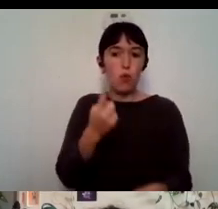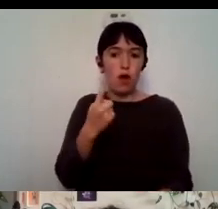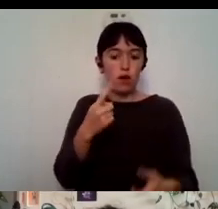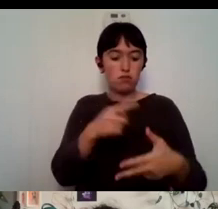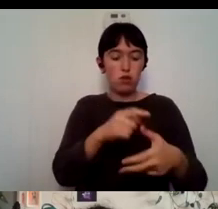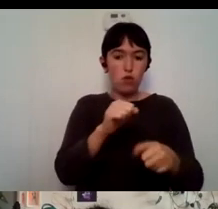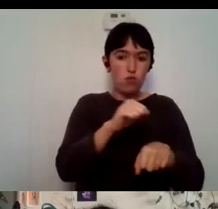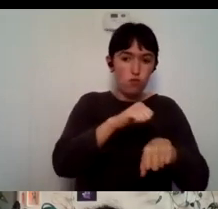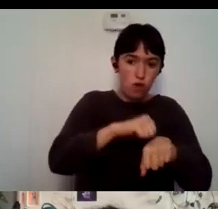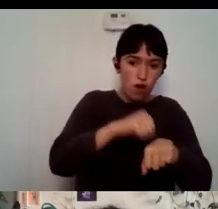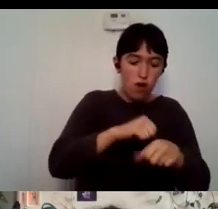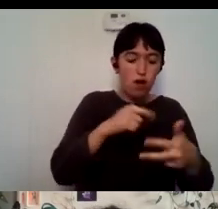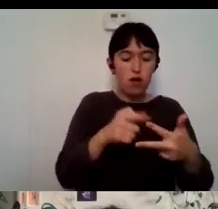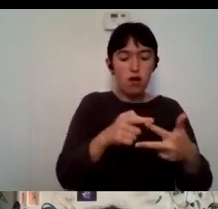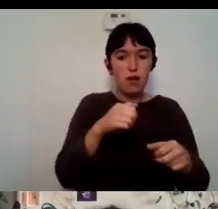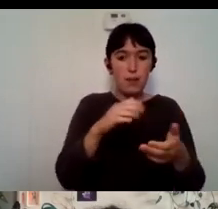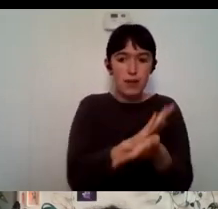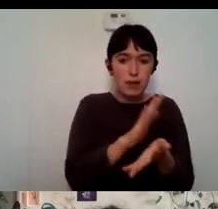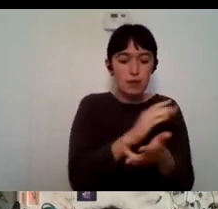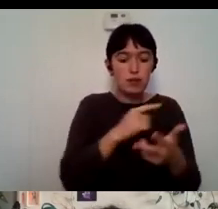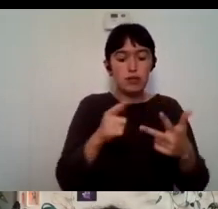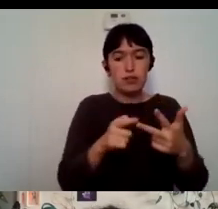makes it harder for your opponent to beat you.